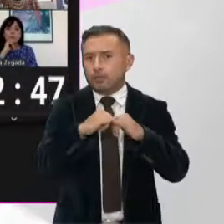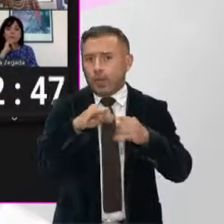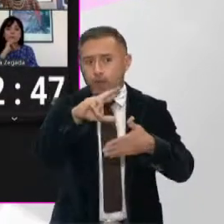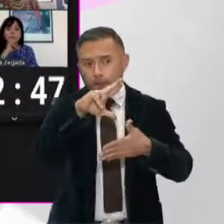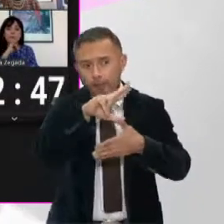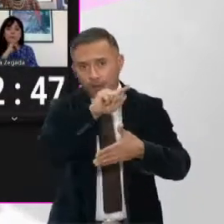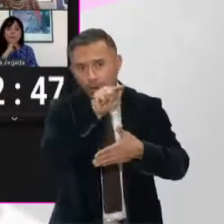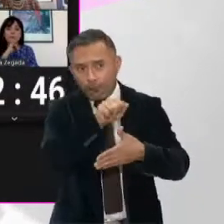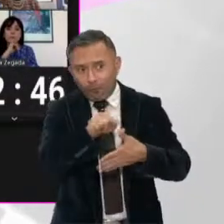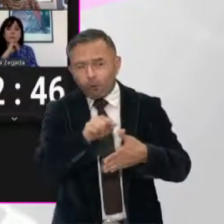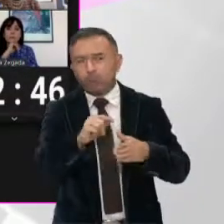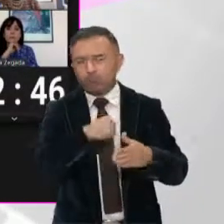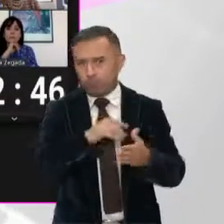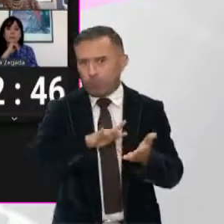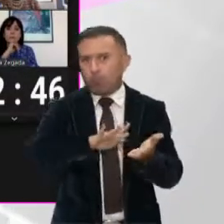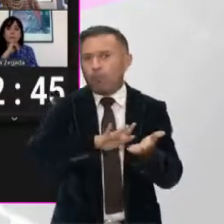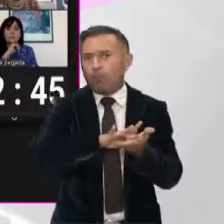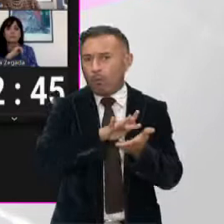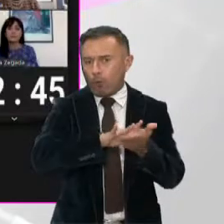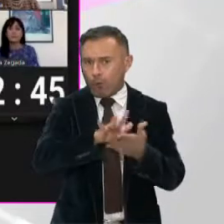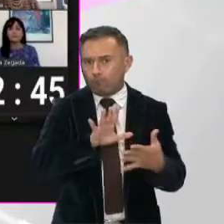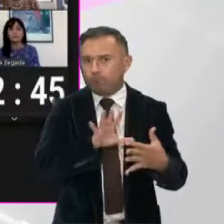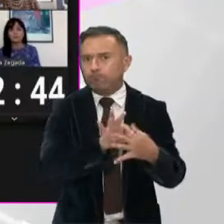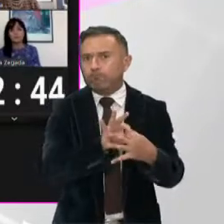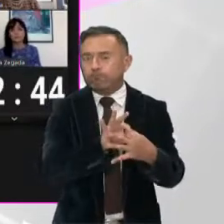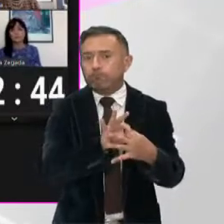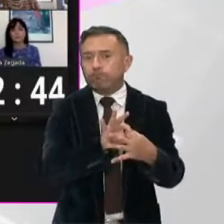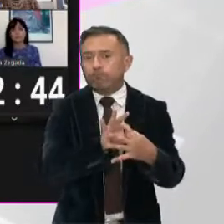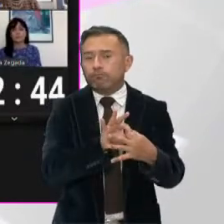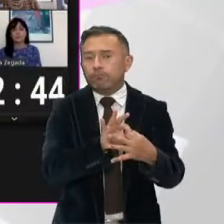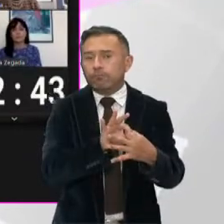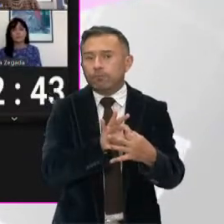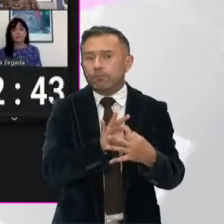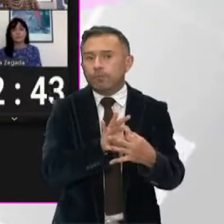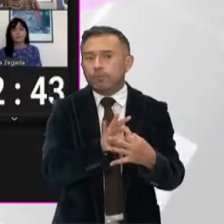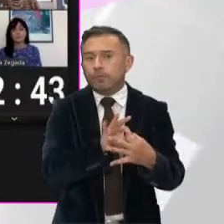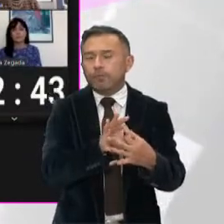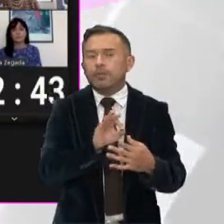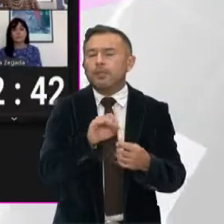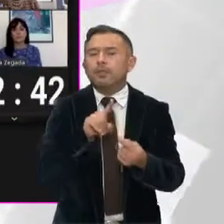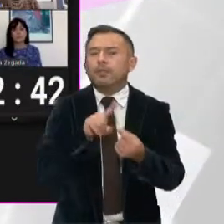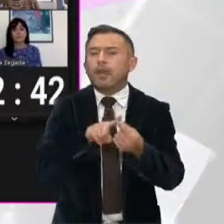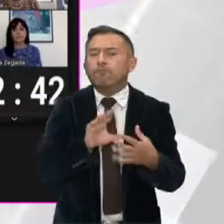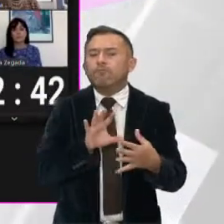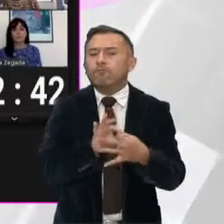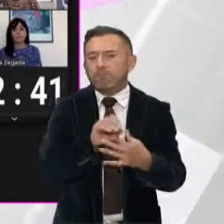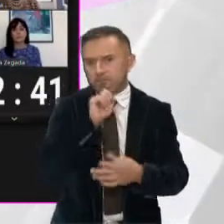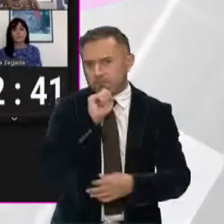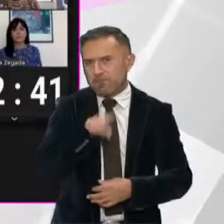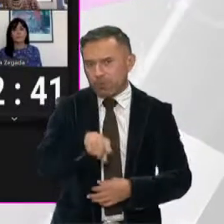lots of institutions in Latin America. And one of